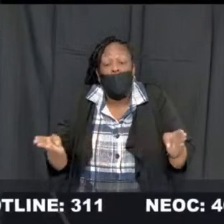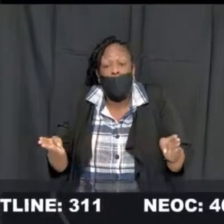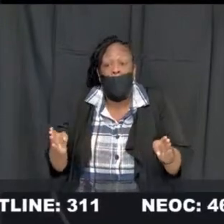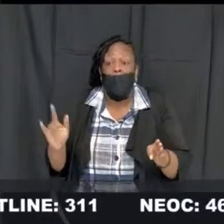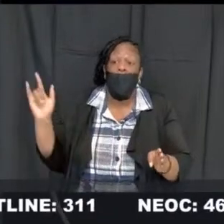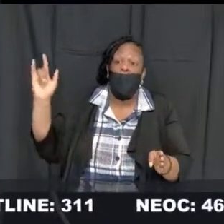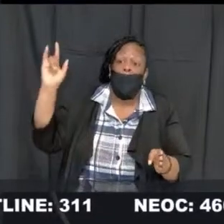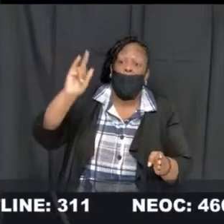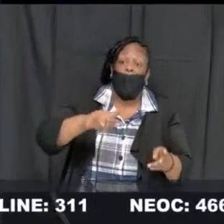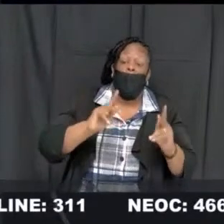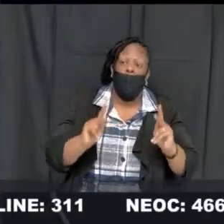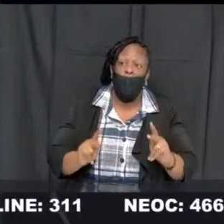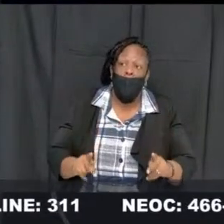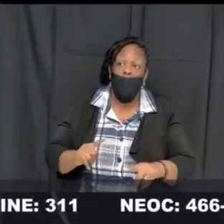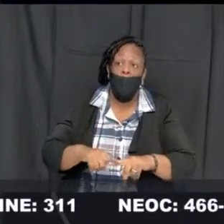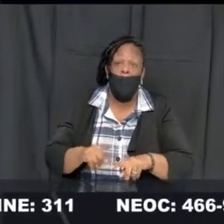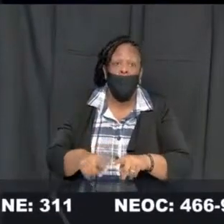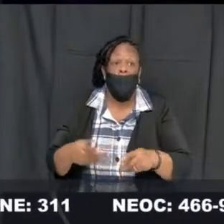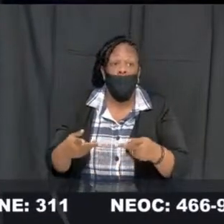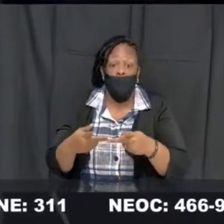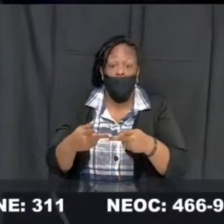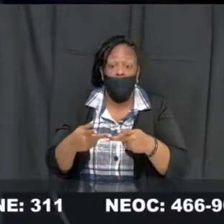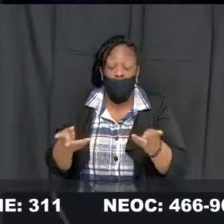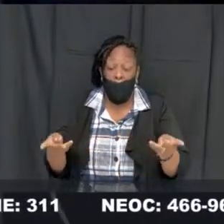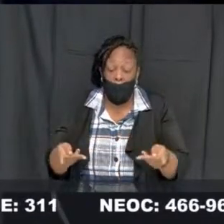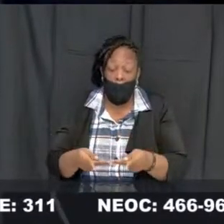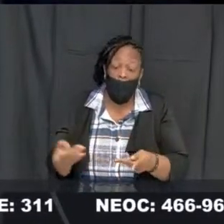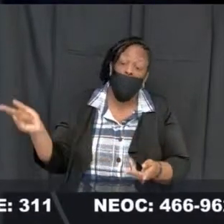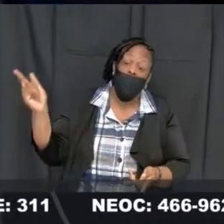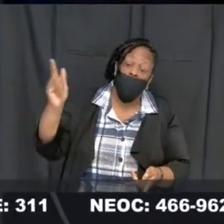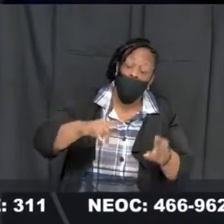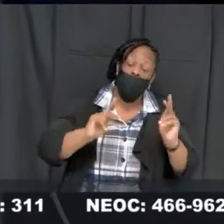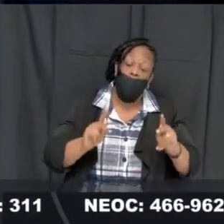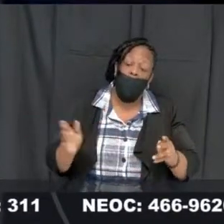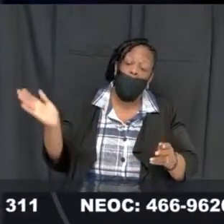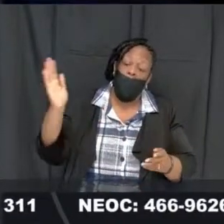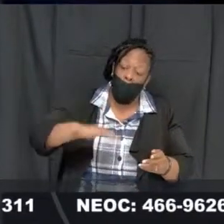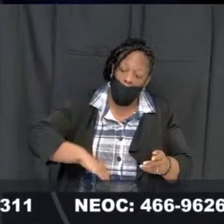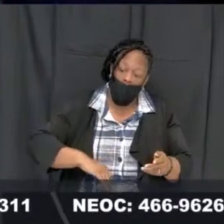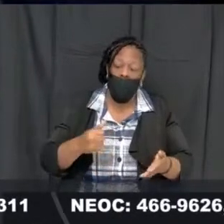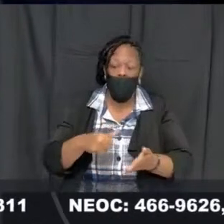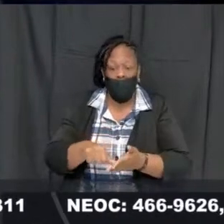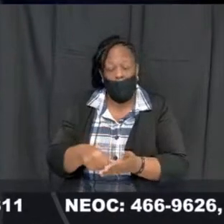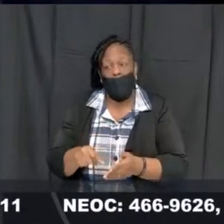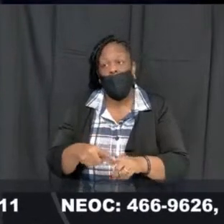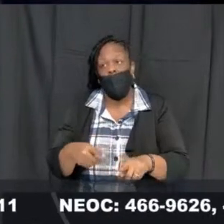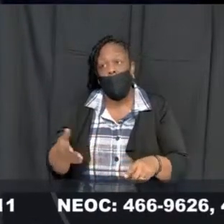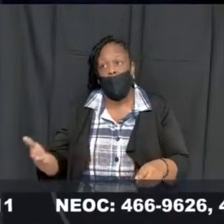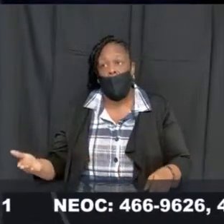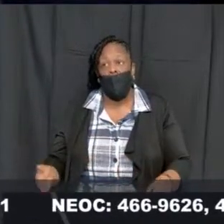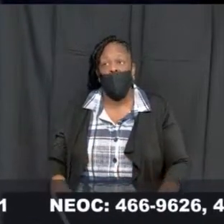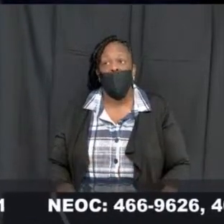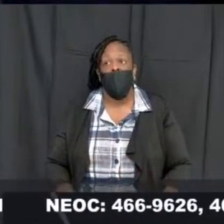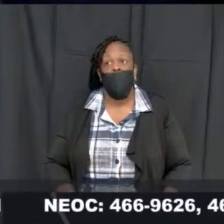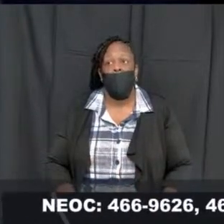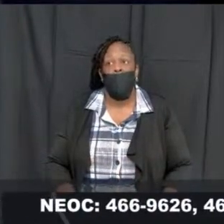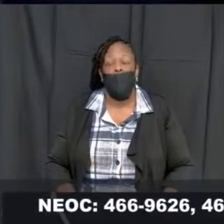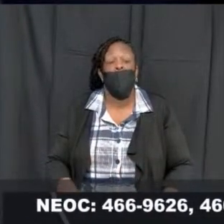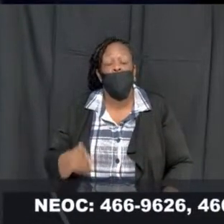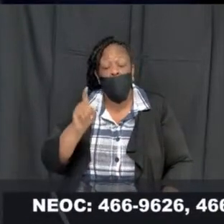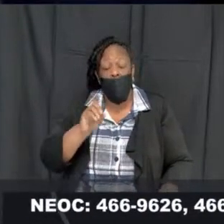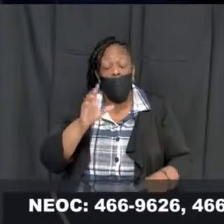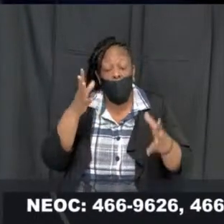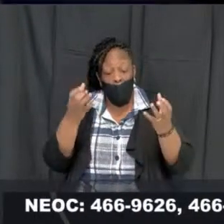vaccinate, the CMO and Dr. Cameron Wilkinson and the powers that be are not going to give the go to reopen this